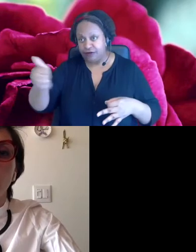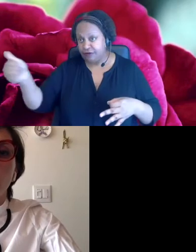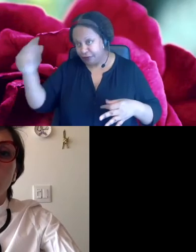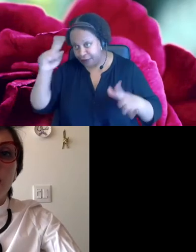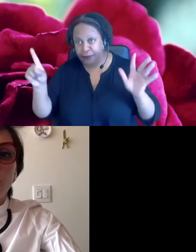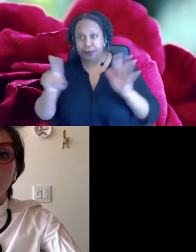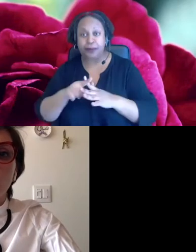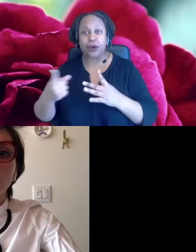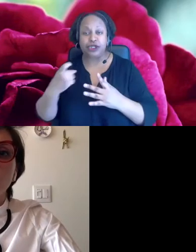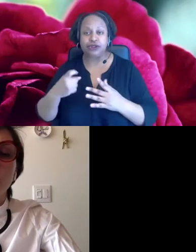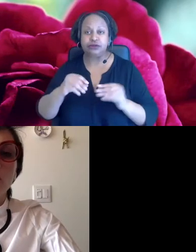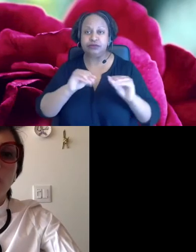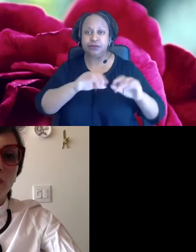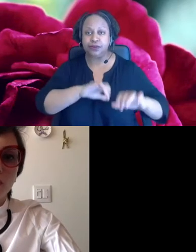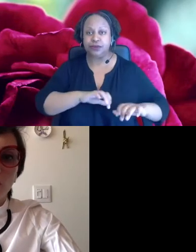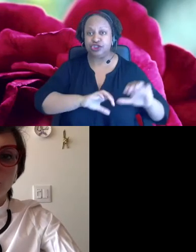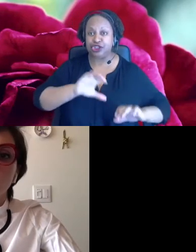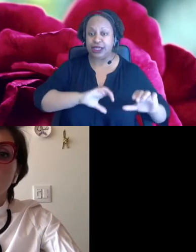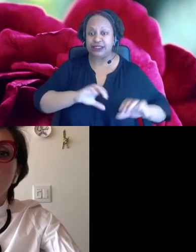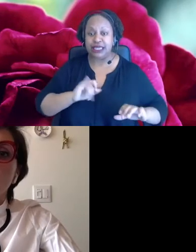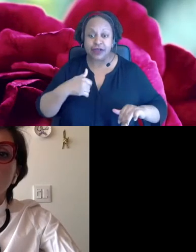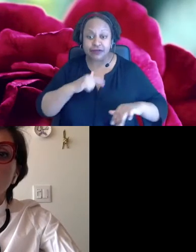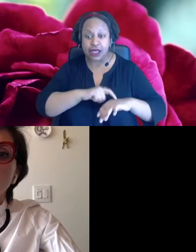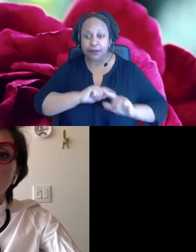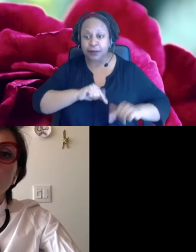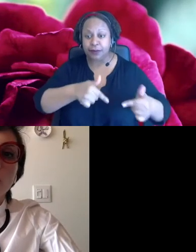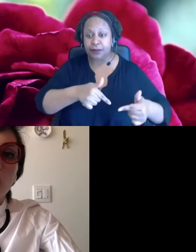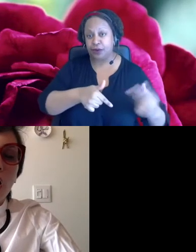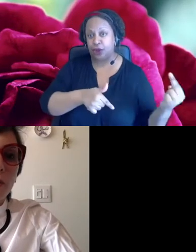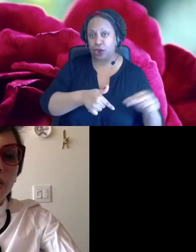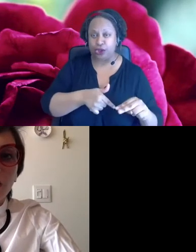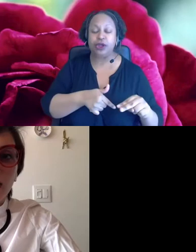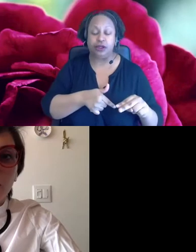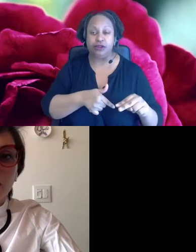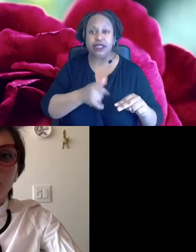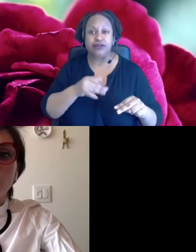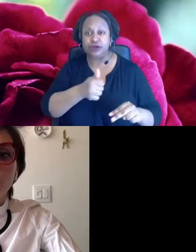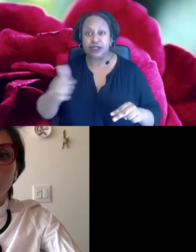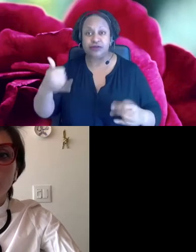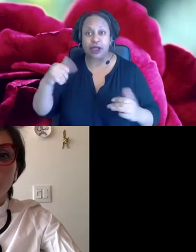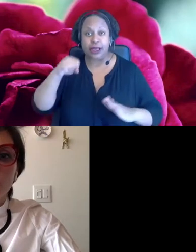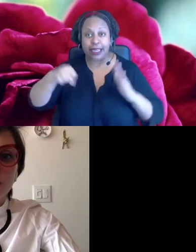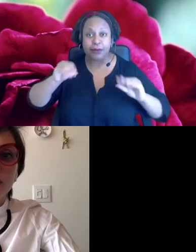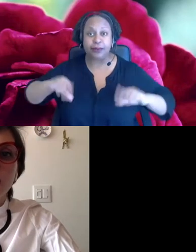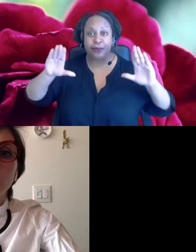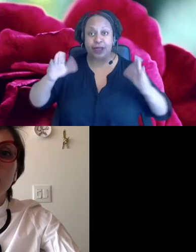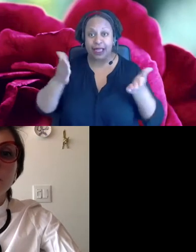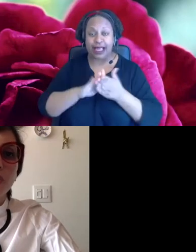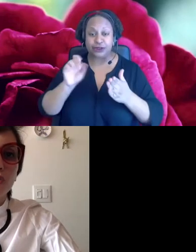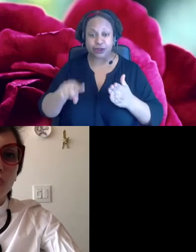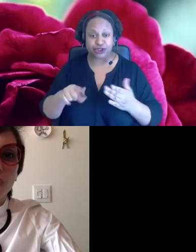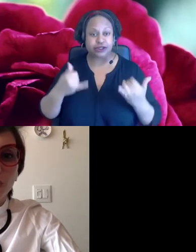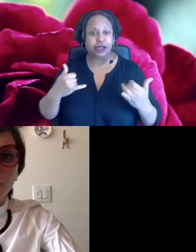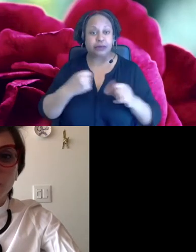function. If we have time, we will move on to those. For those of you who are coming on camera to share questions, please